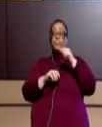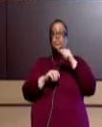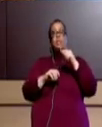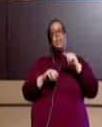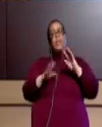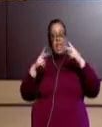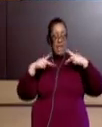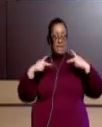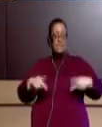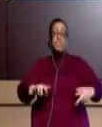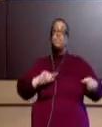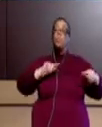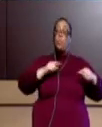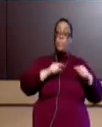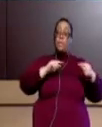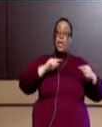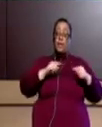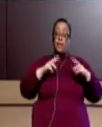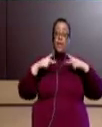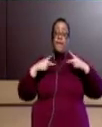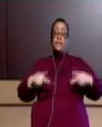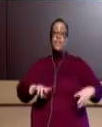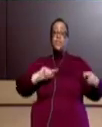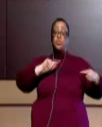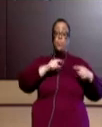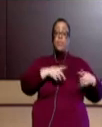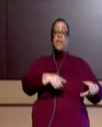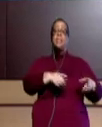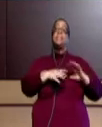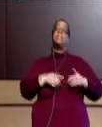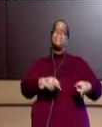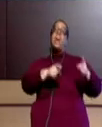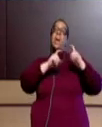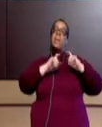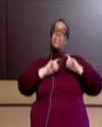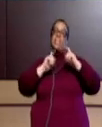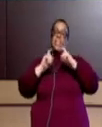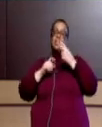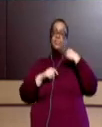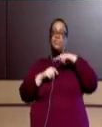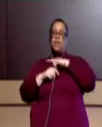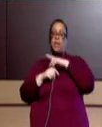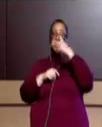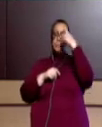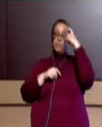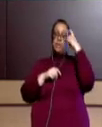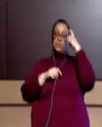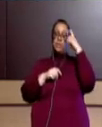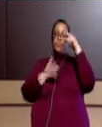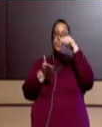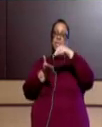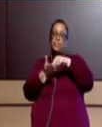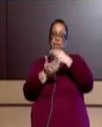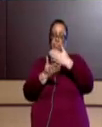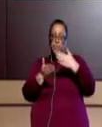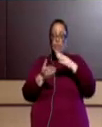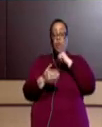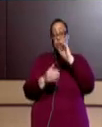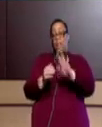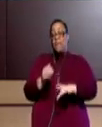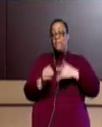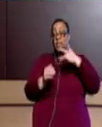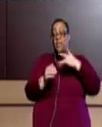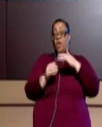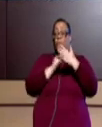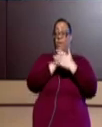pain. Physical pain is a gift to us in certain ways. Because if we stepped on a nail and we didn't feel it, we could